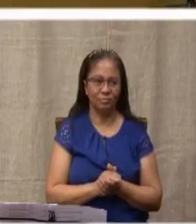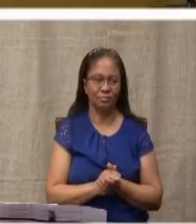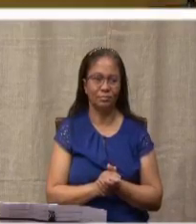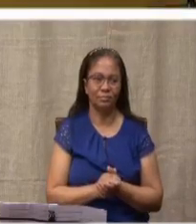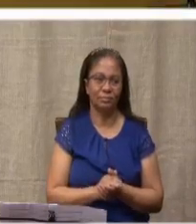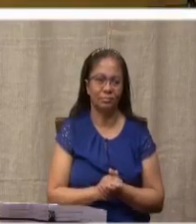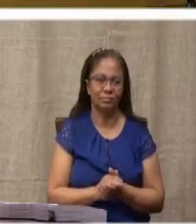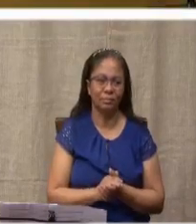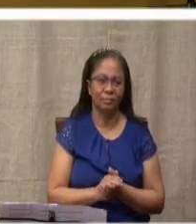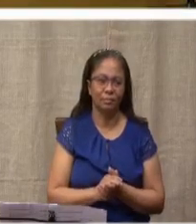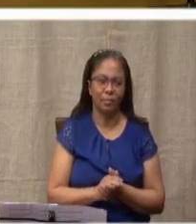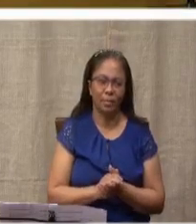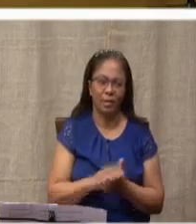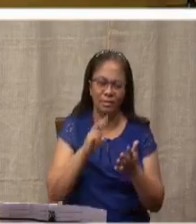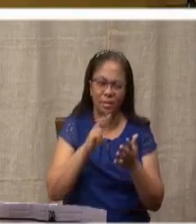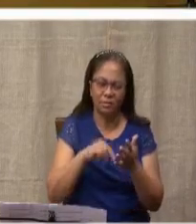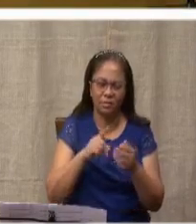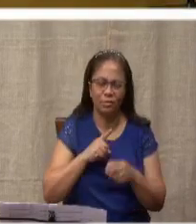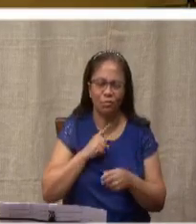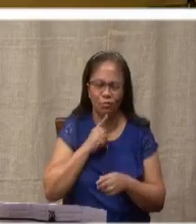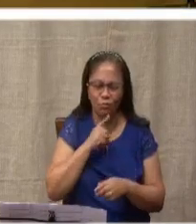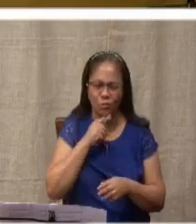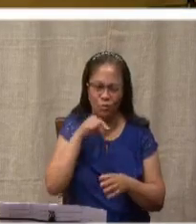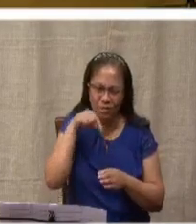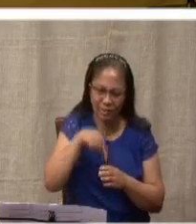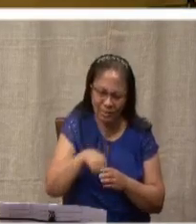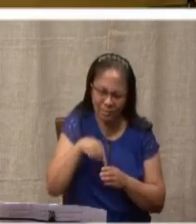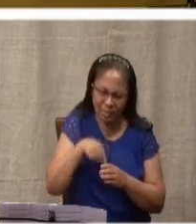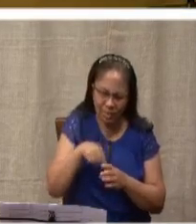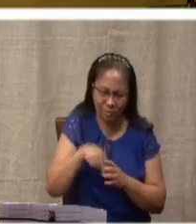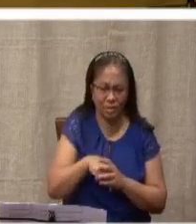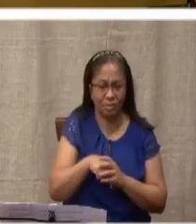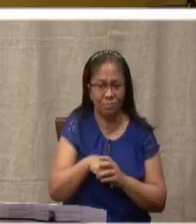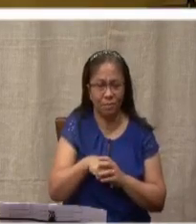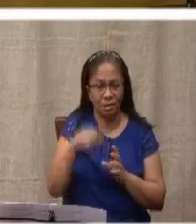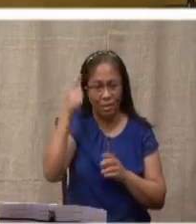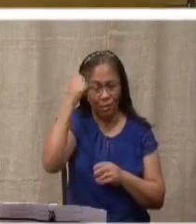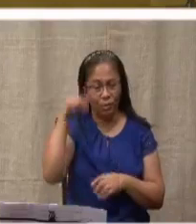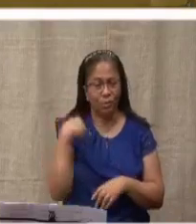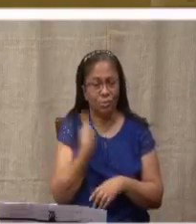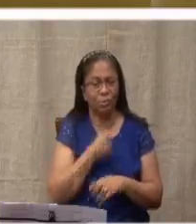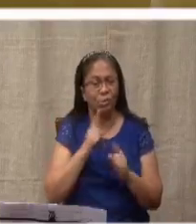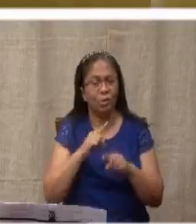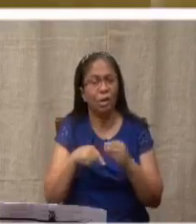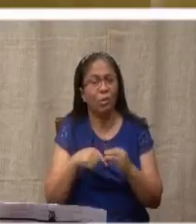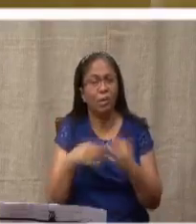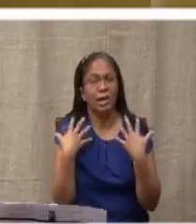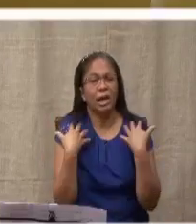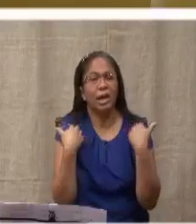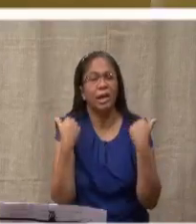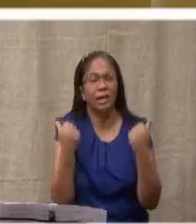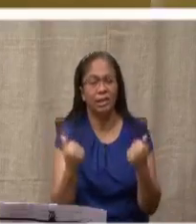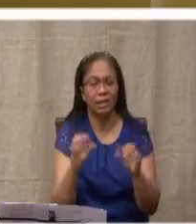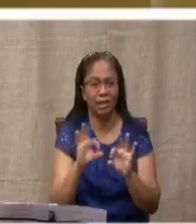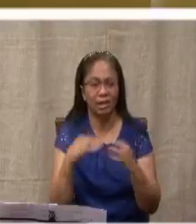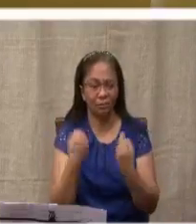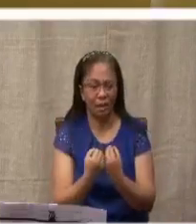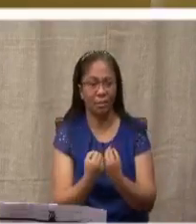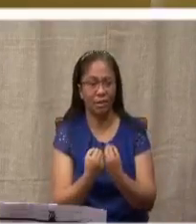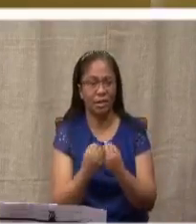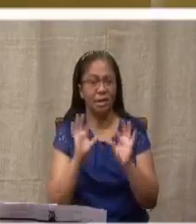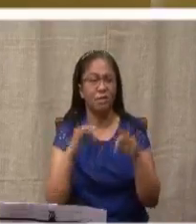the text is a profound text especially since we have been talking about the healing of the family and and the missioning of the